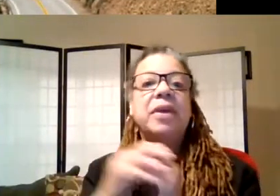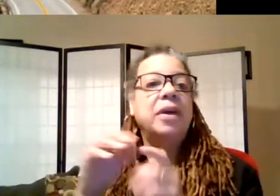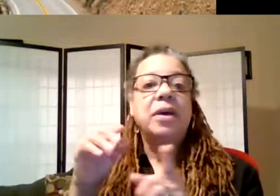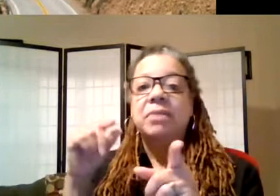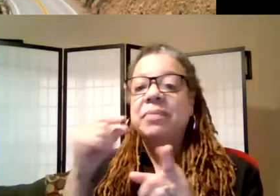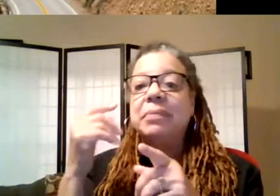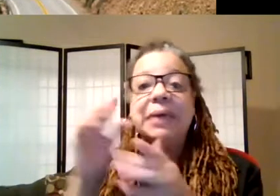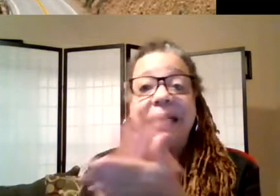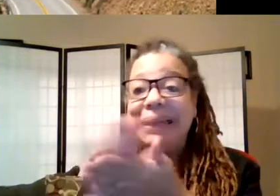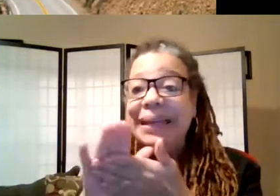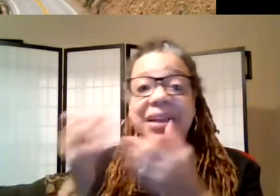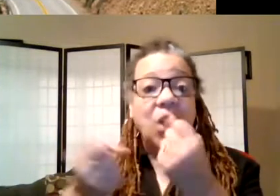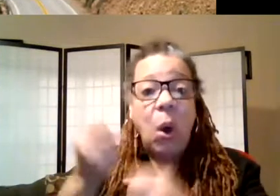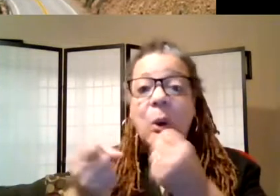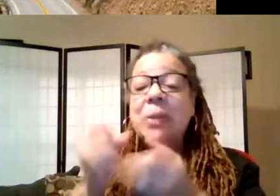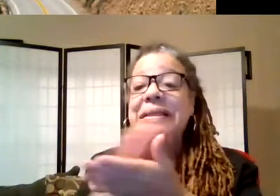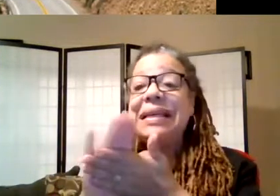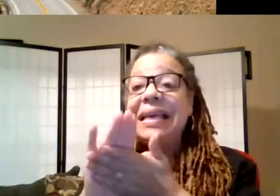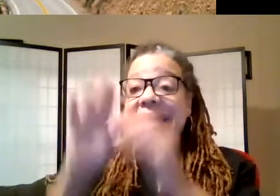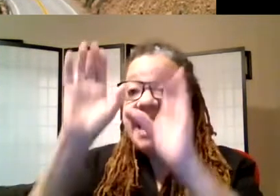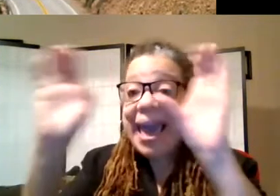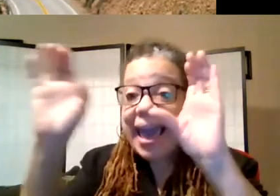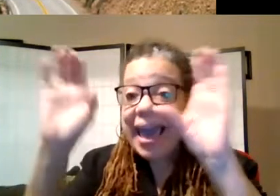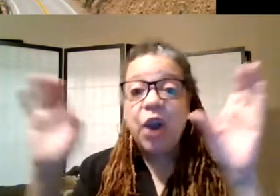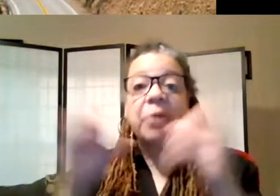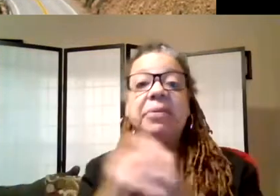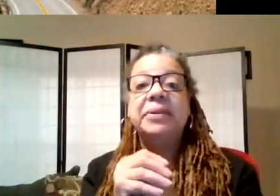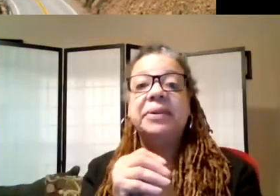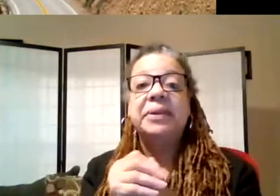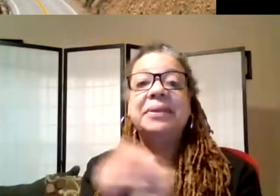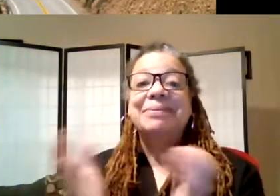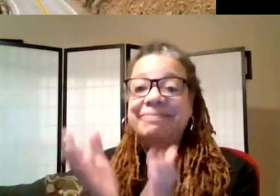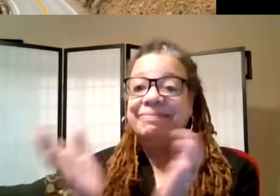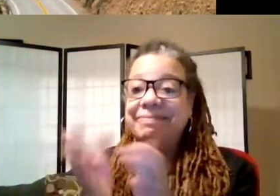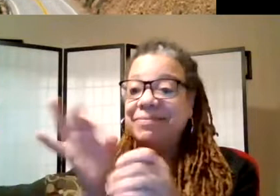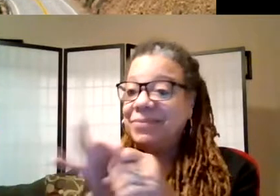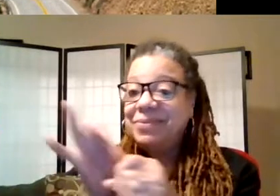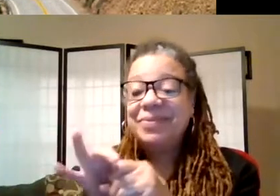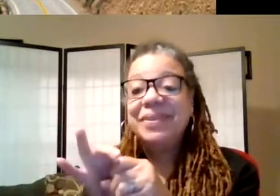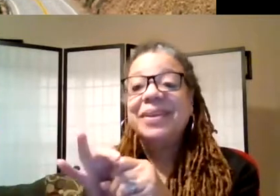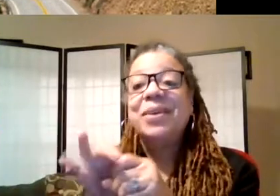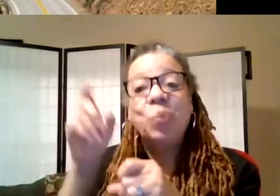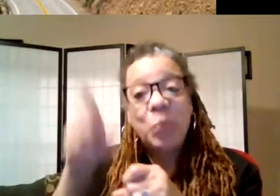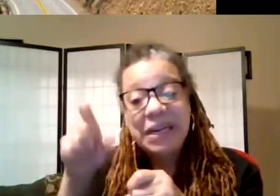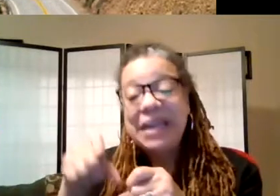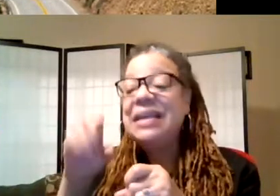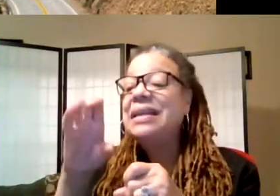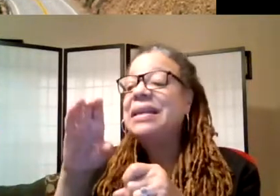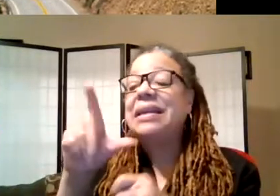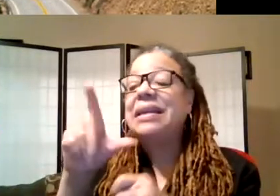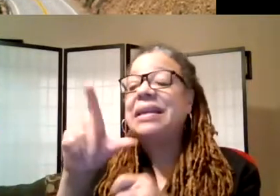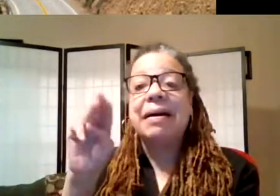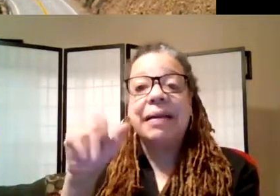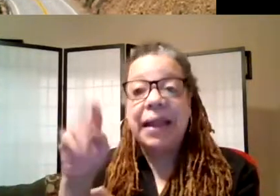Air Initiative. Here at California Environmental Voters, we see no way around meeting our climate goals. California